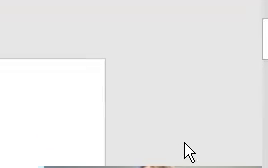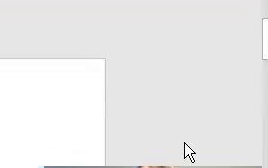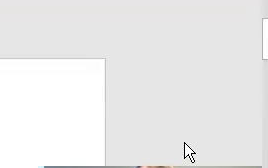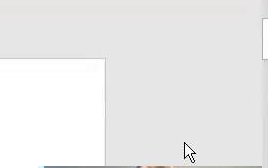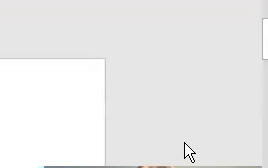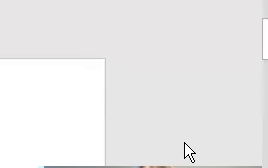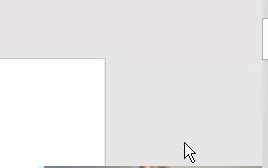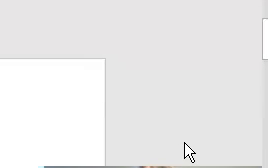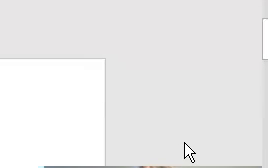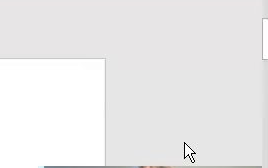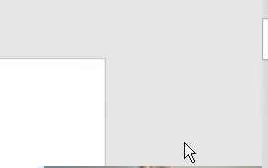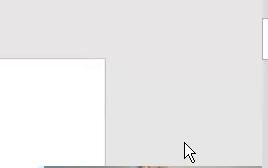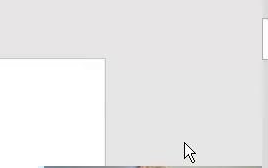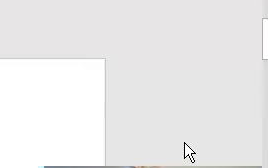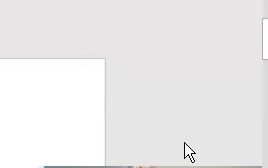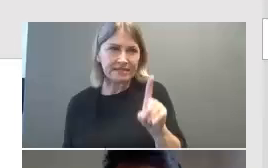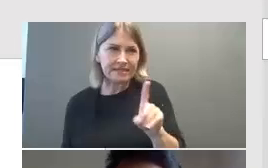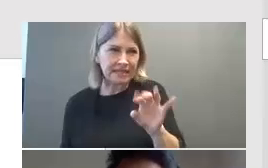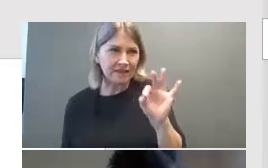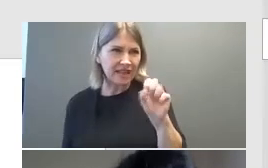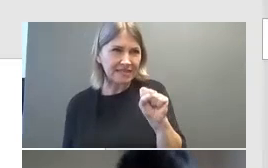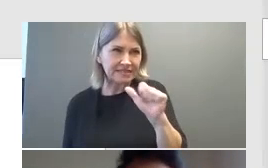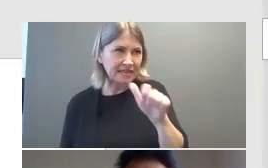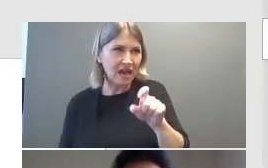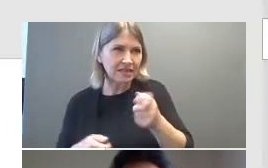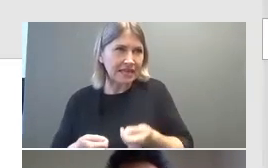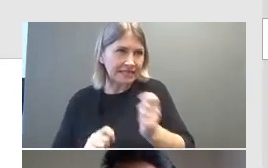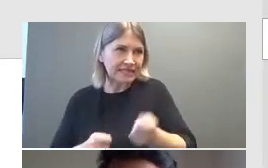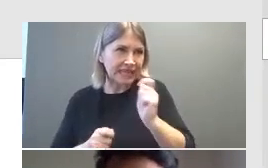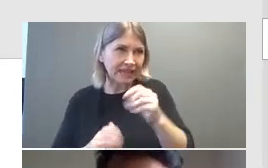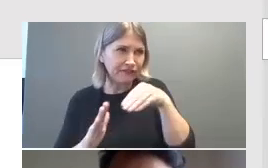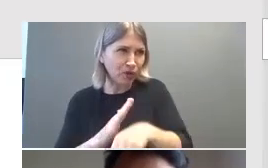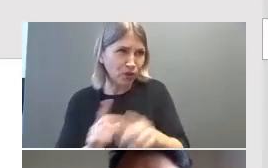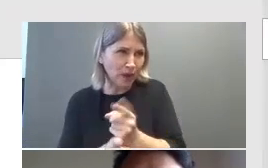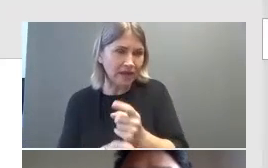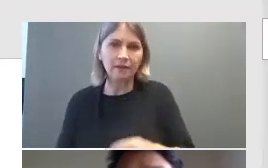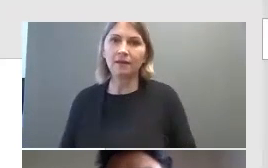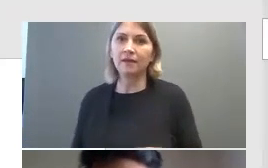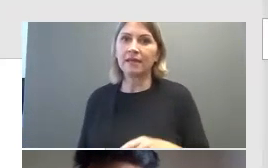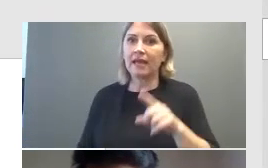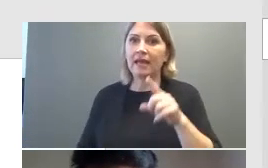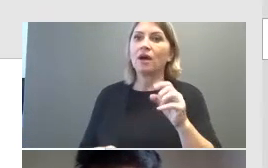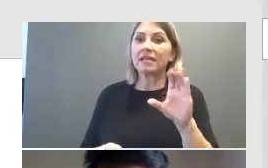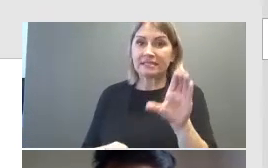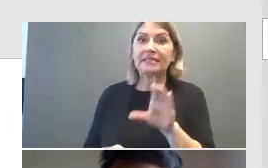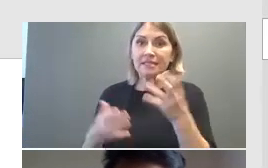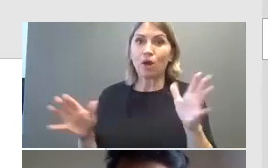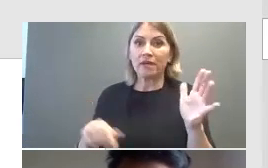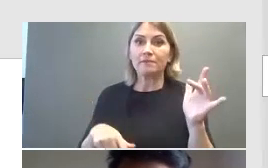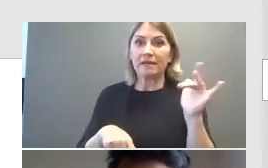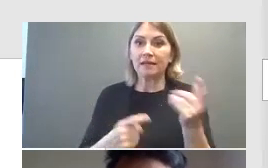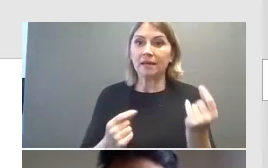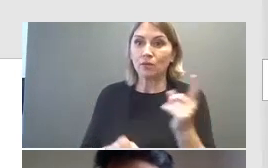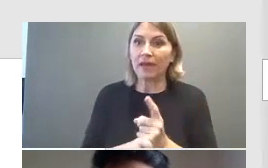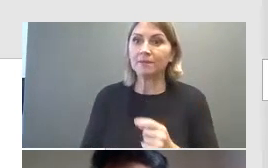this. Because DFS can't dig any farther, right? Yes, because DFS can't dig any further because C has already been explored,